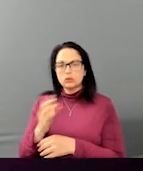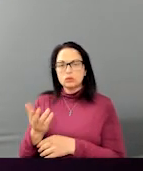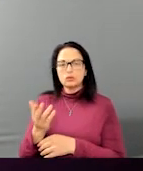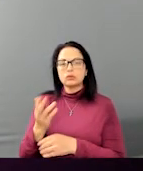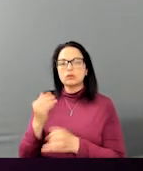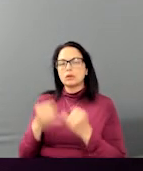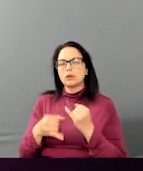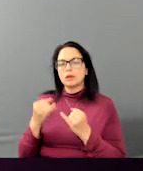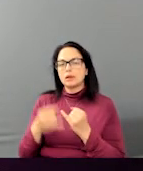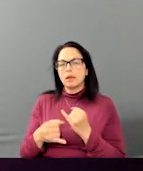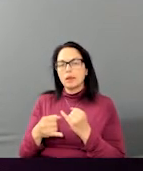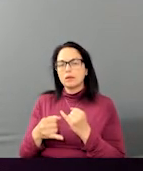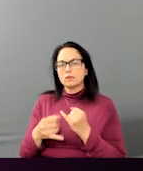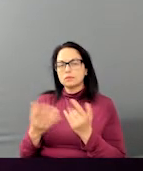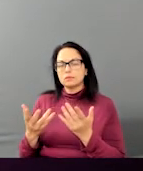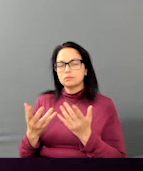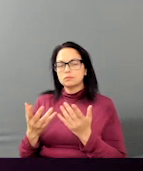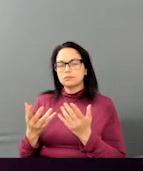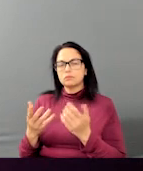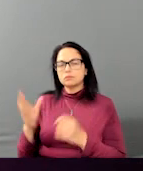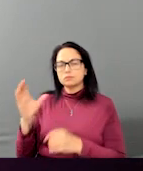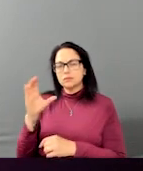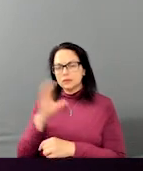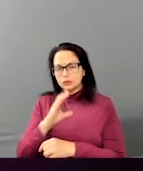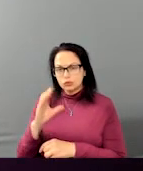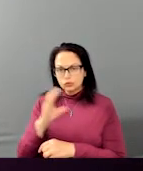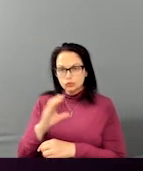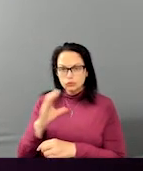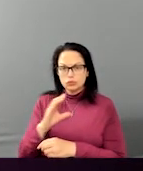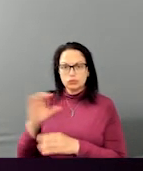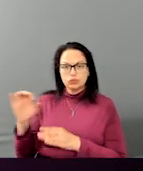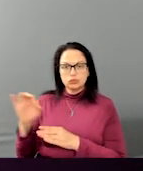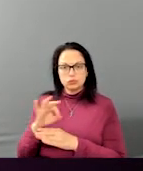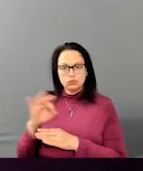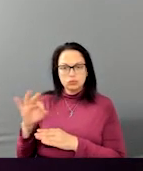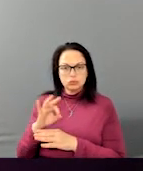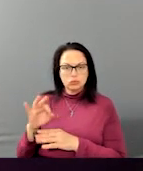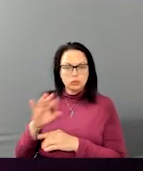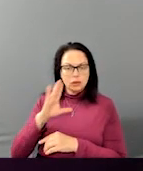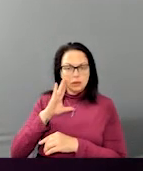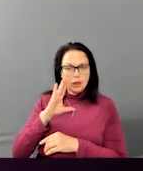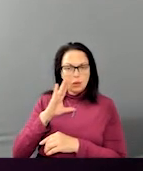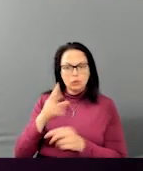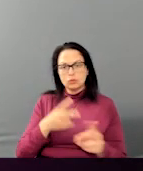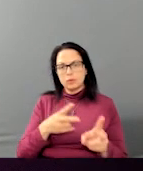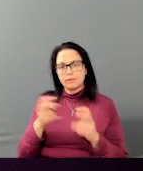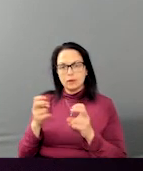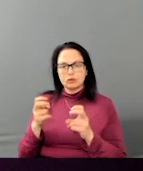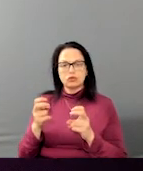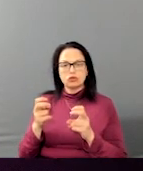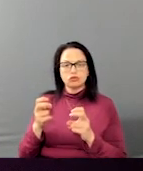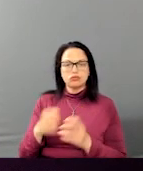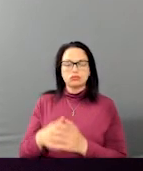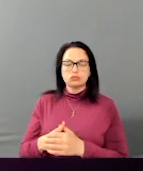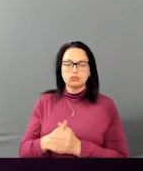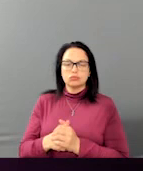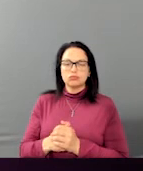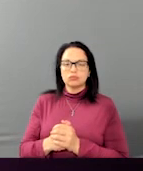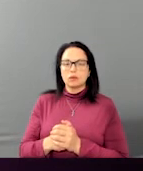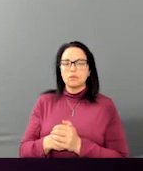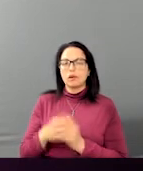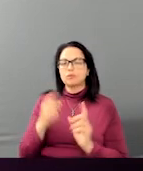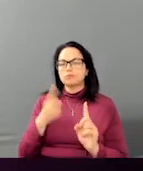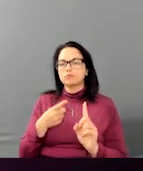lastly, there's a search function that does the fetch and such. The key here, though, is that